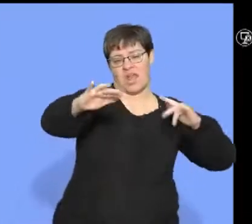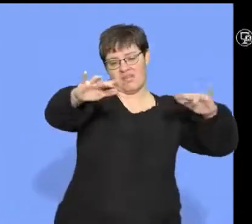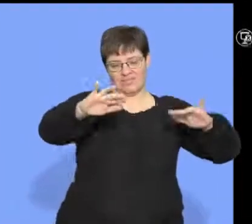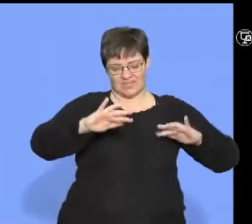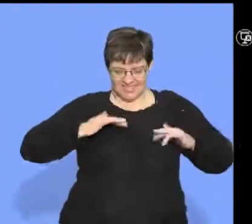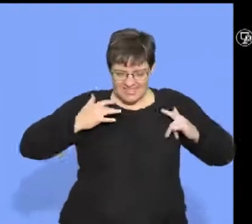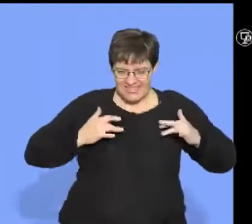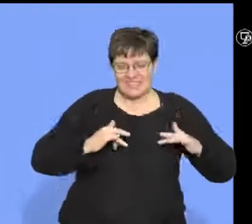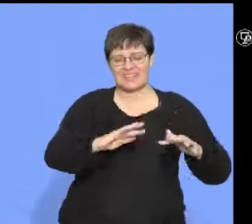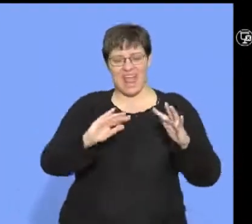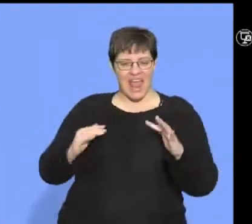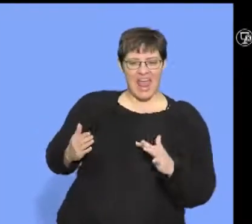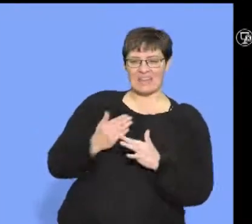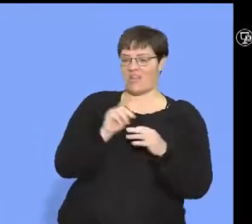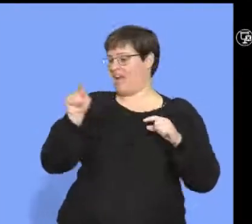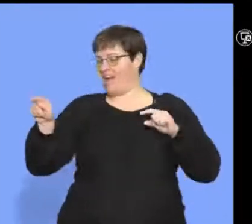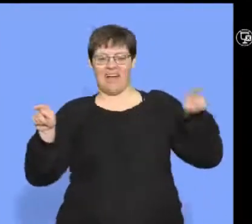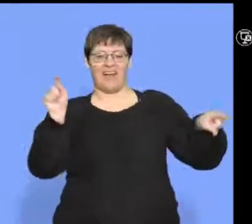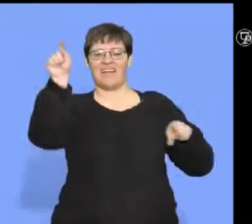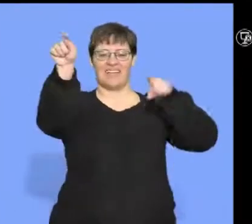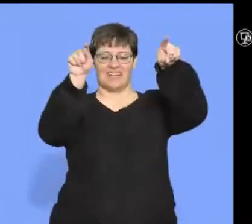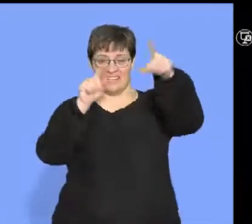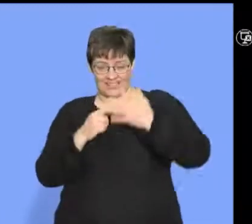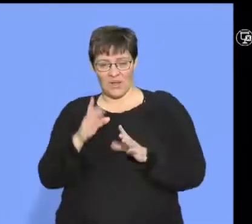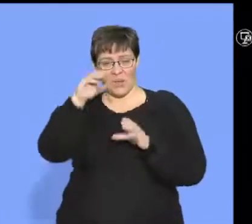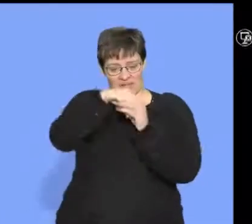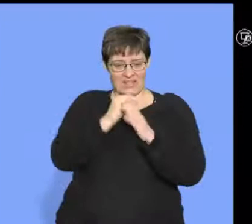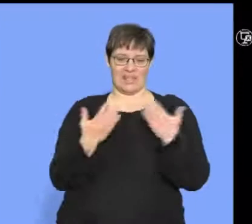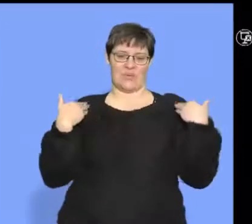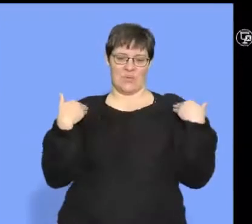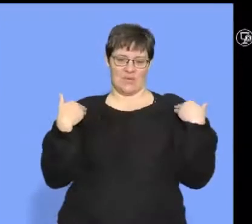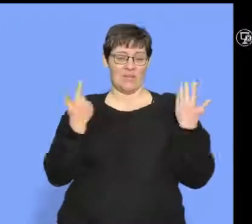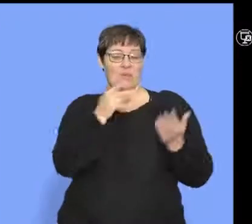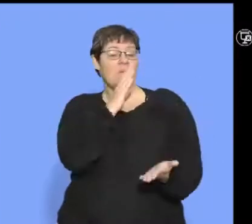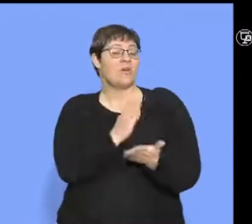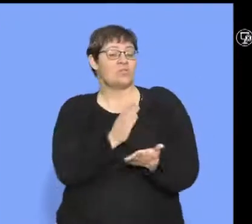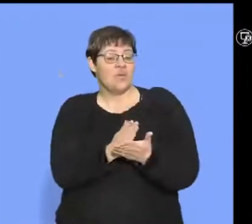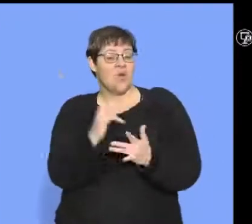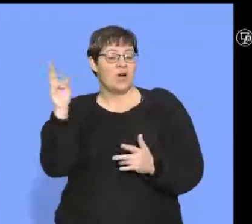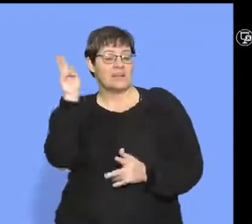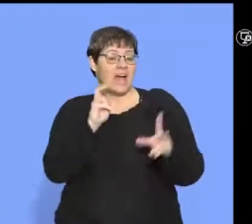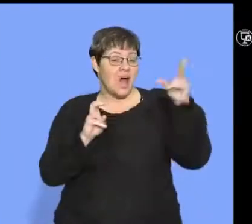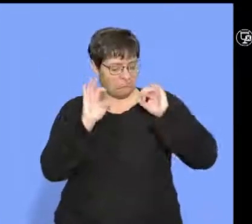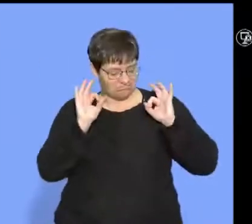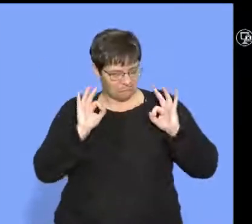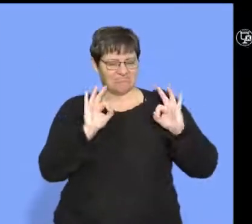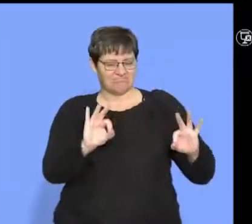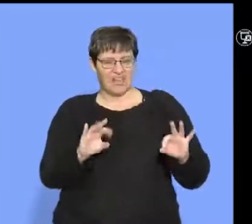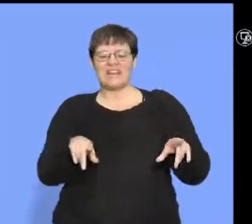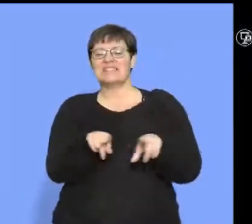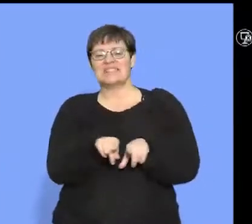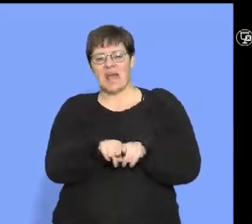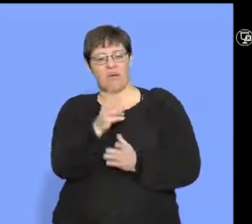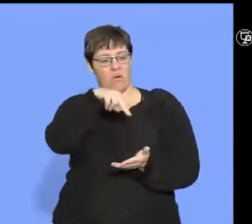constructively interfere at all the different places inside the hall to ensure that the sound sounds exactly as if you